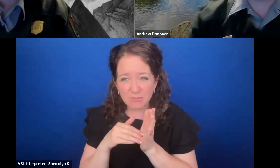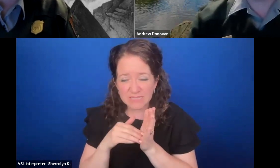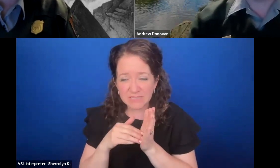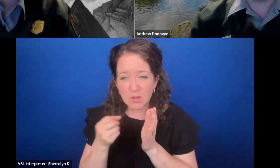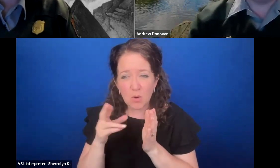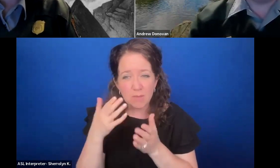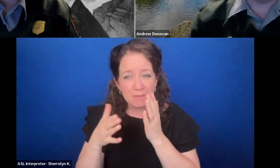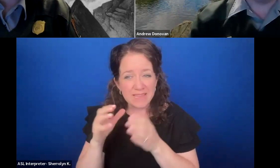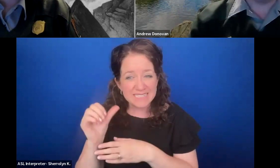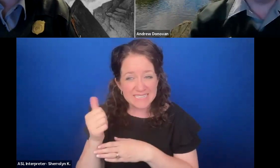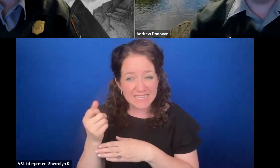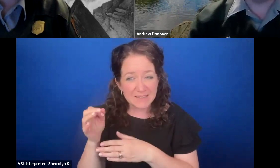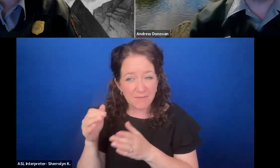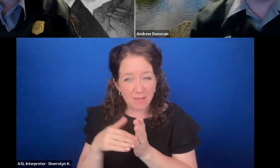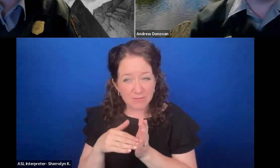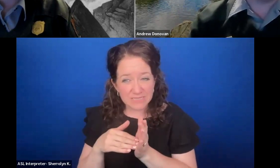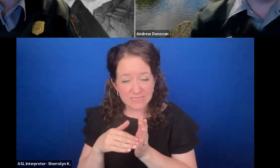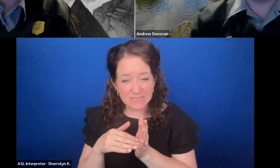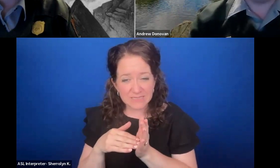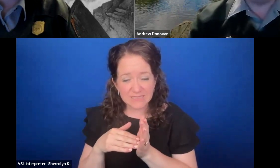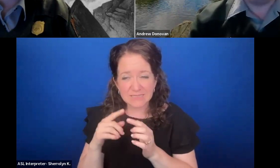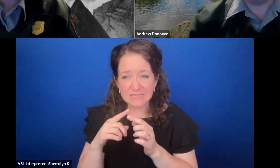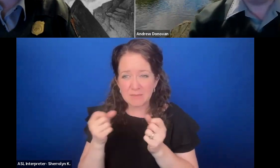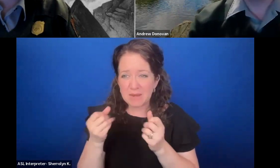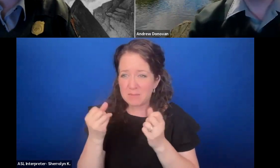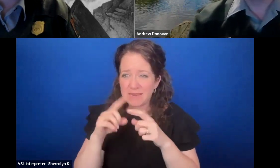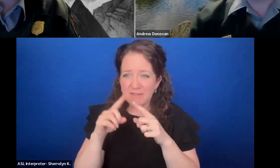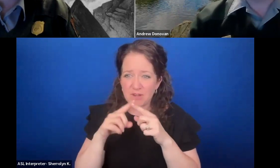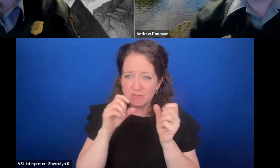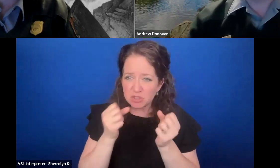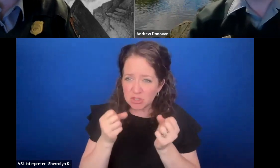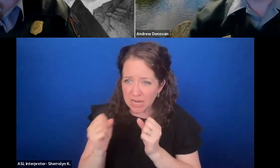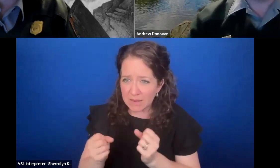it's all sorts of shapes and sizes. It's from small